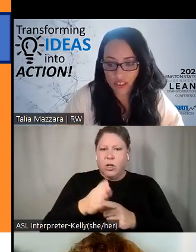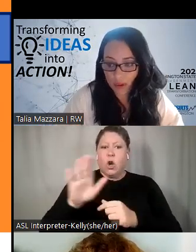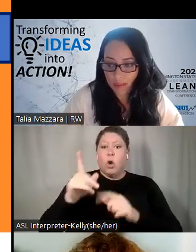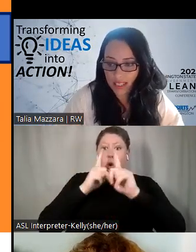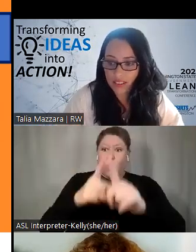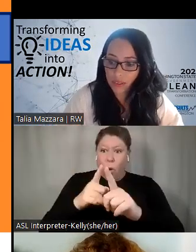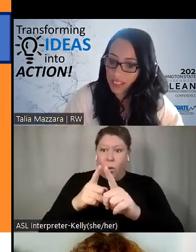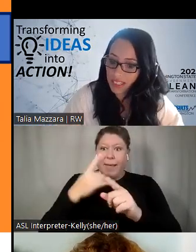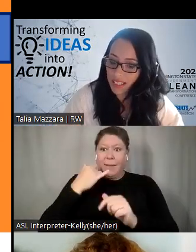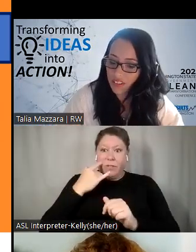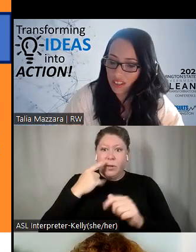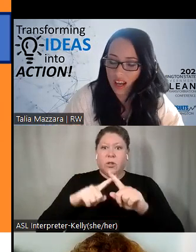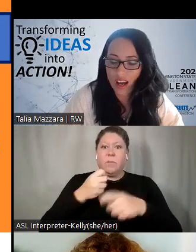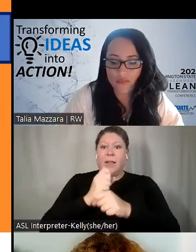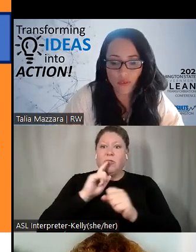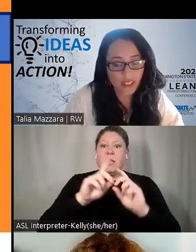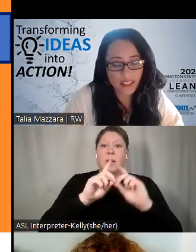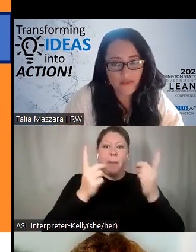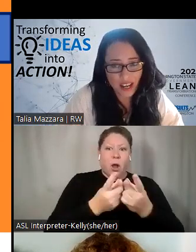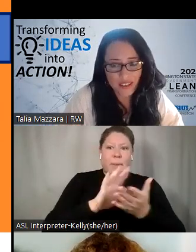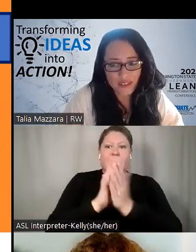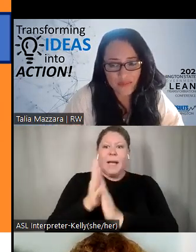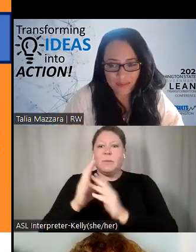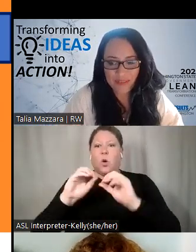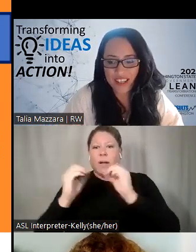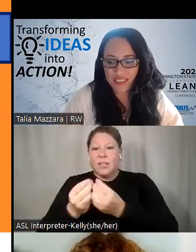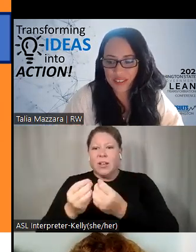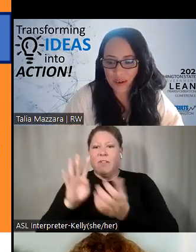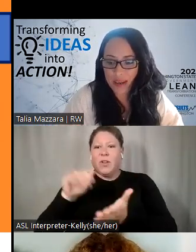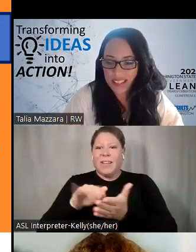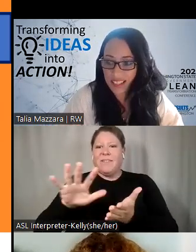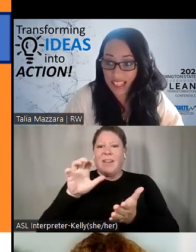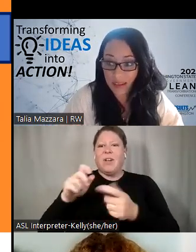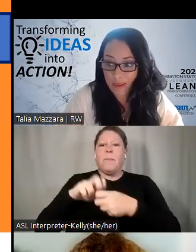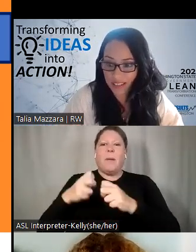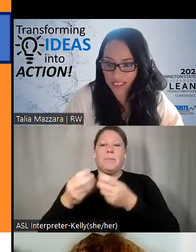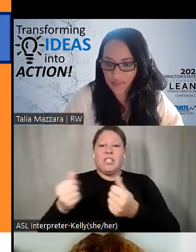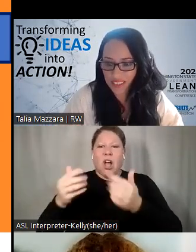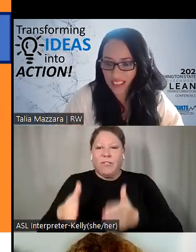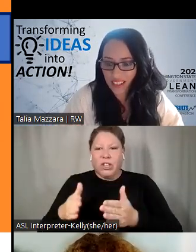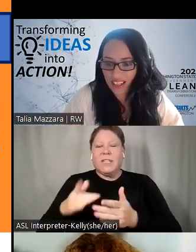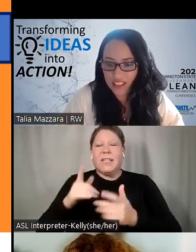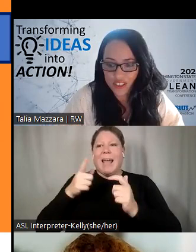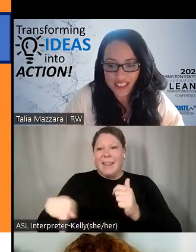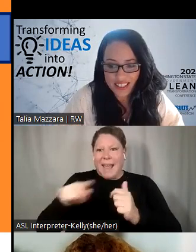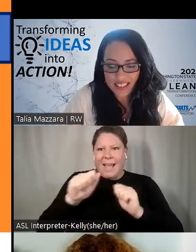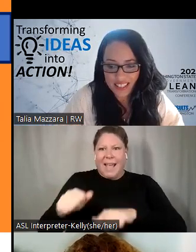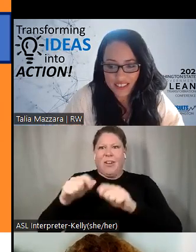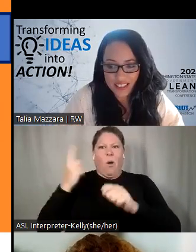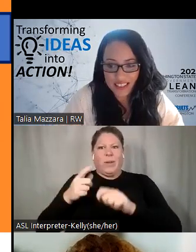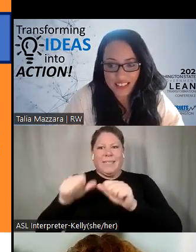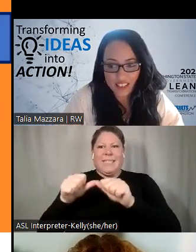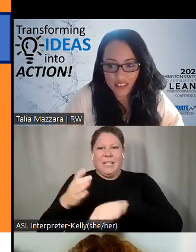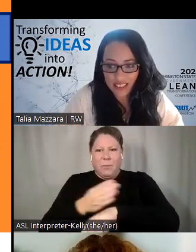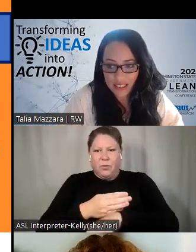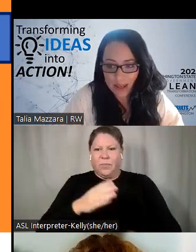turn the department into an organization of 4,500 problem solvers who are best at getting better. Jonathan Sears is